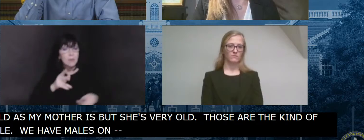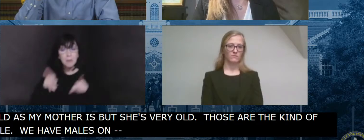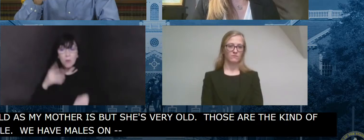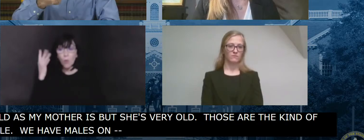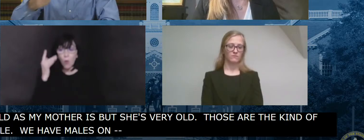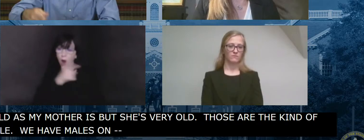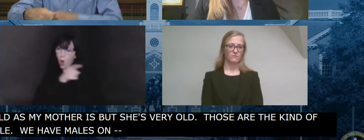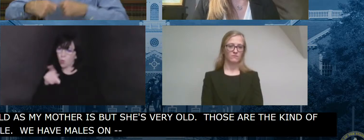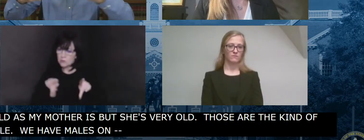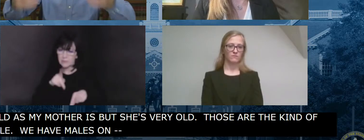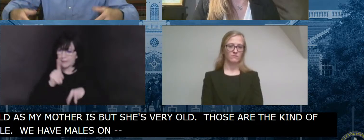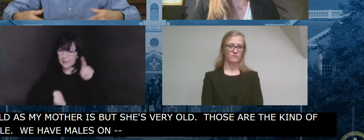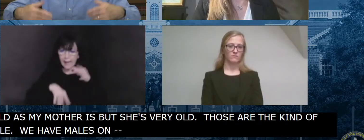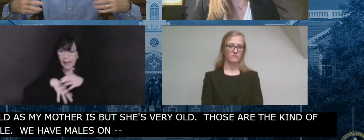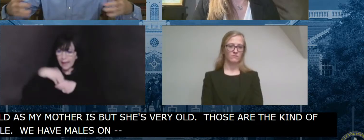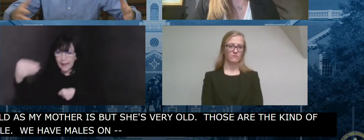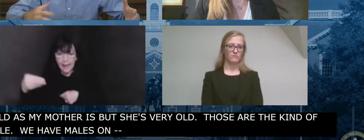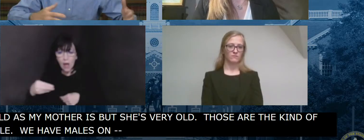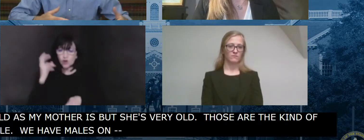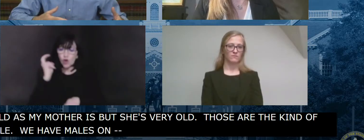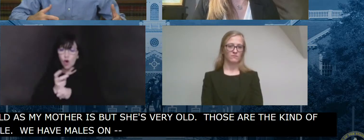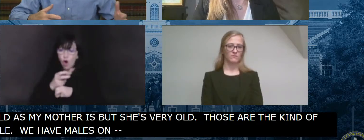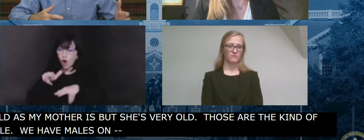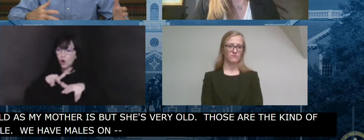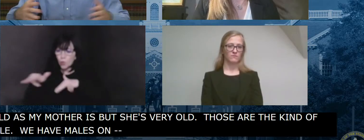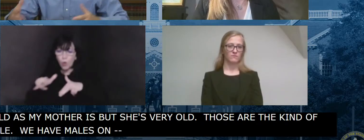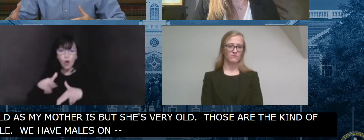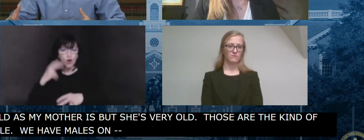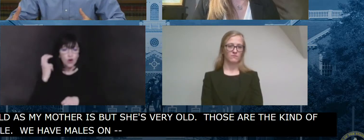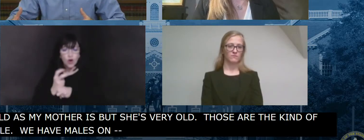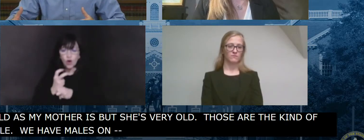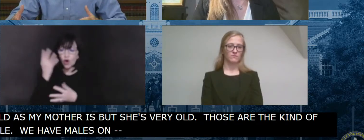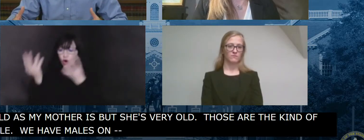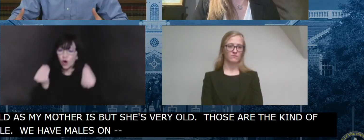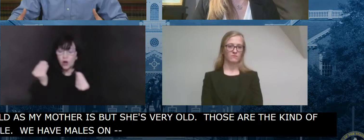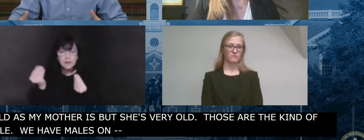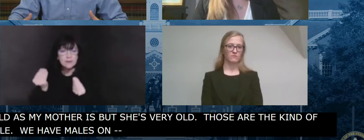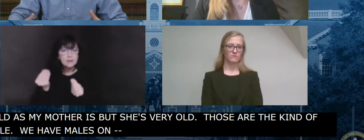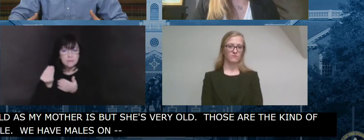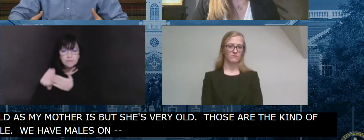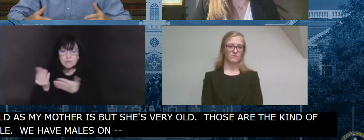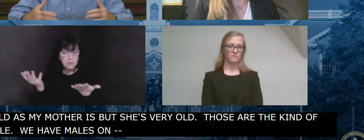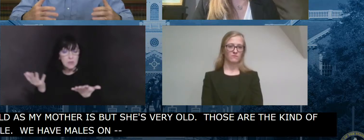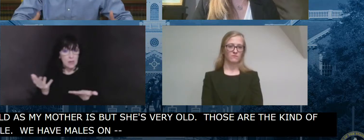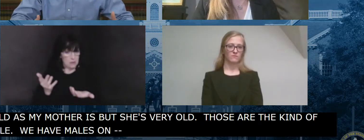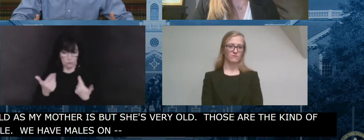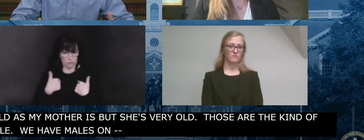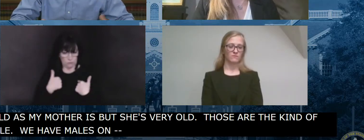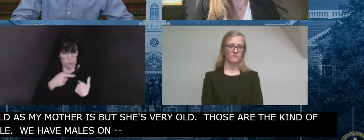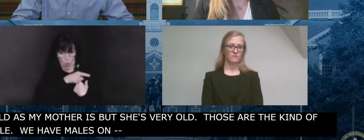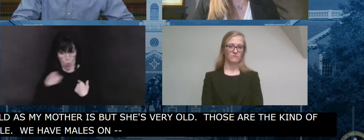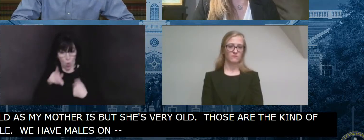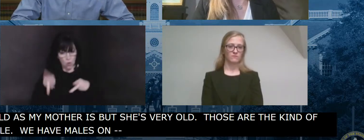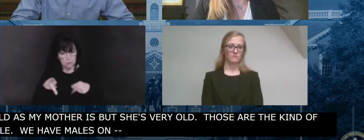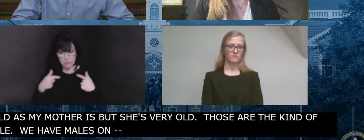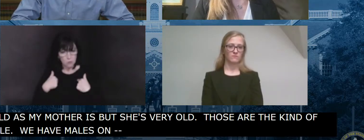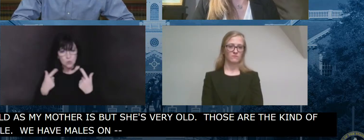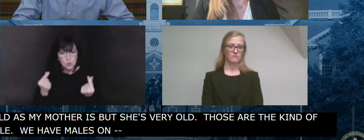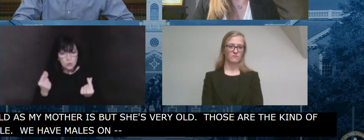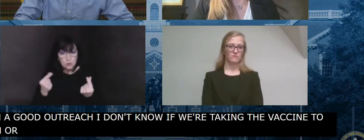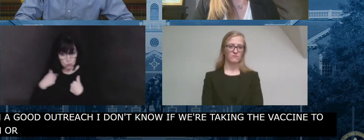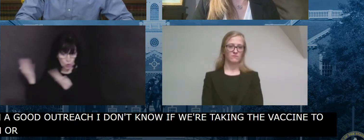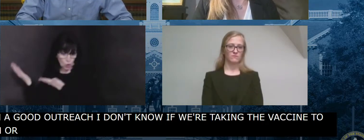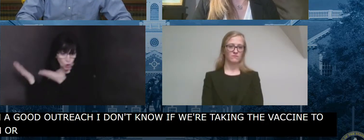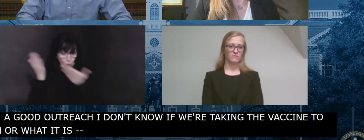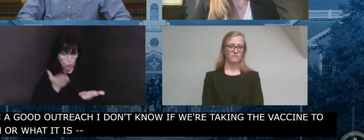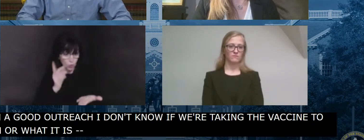have to come up with a good kind of outreach where I don't know whether we're taking the vaccine to them or what it is, but it's going to be a